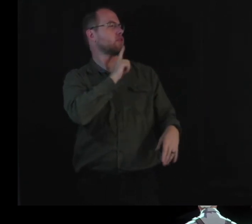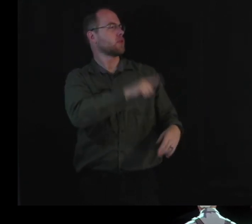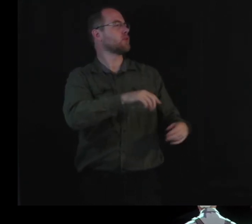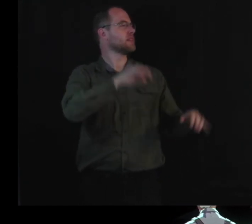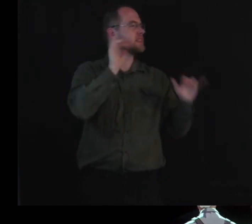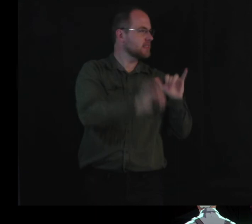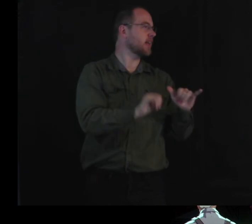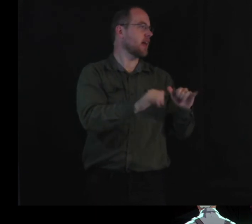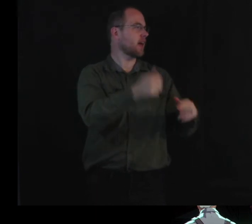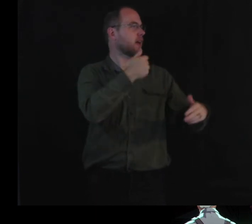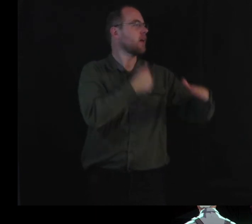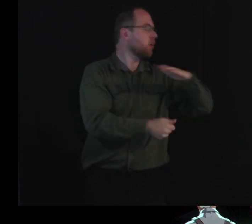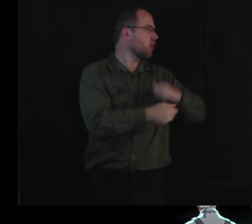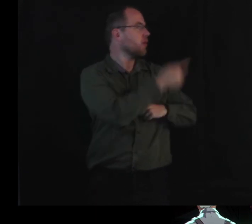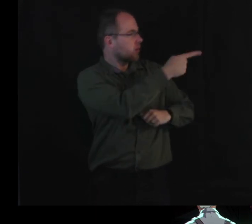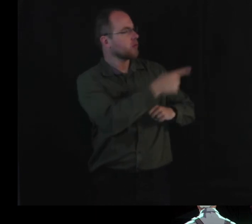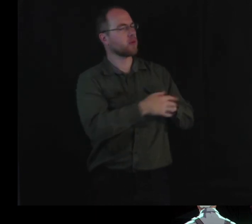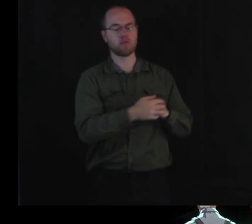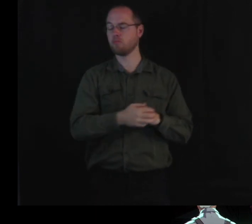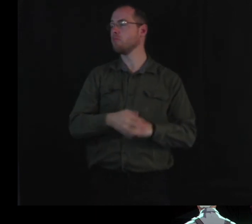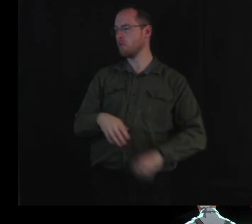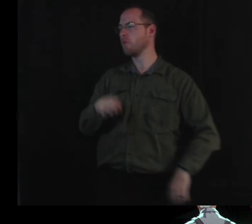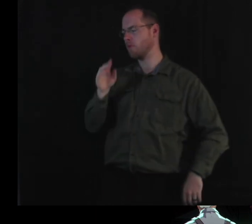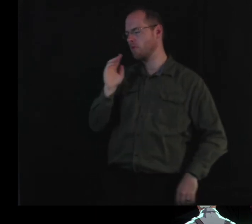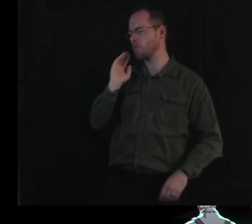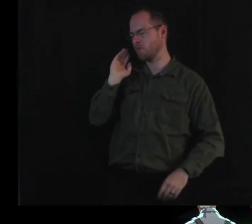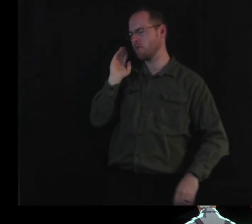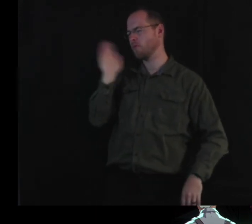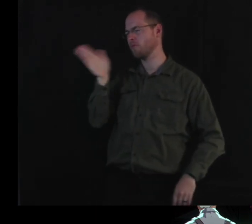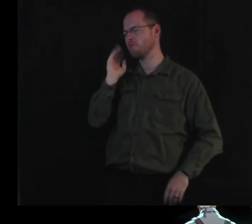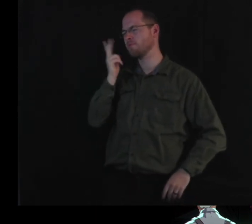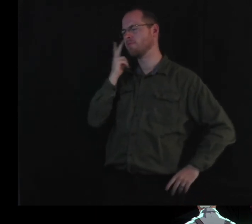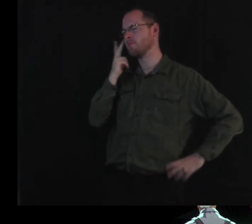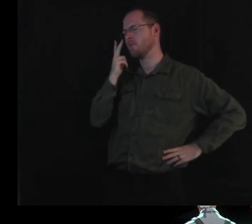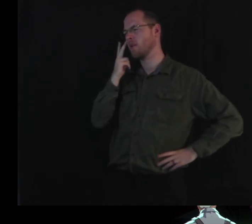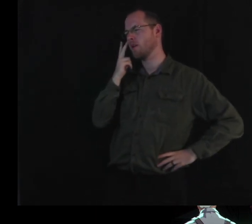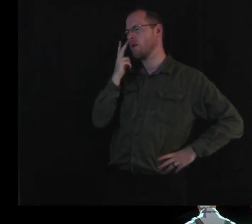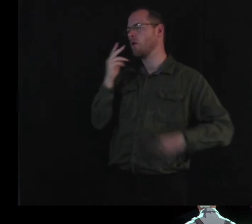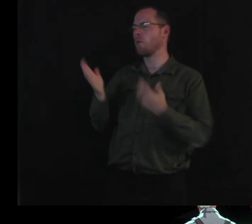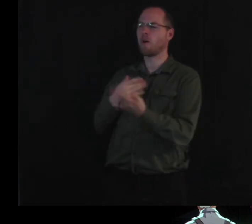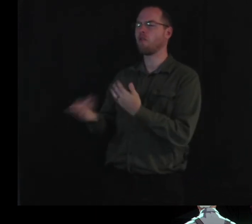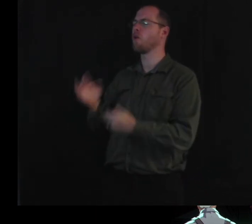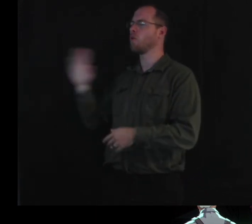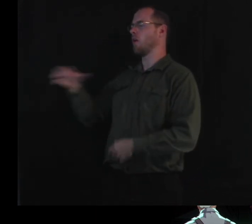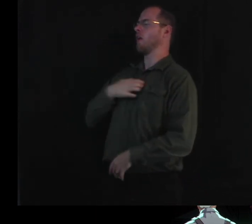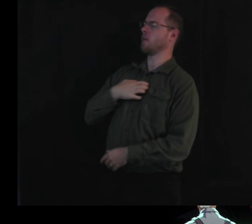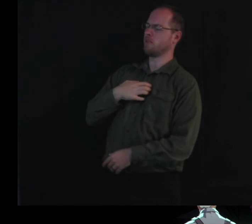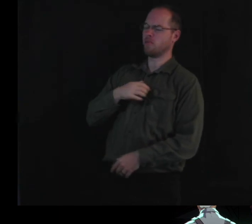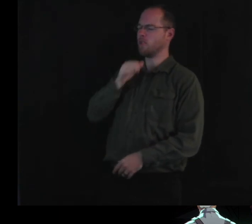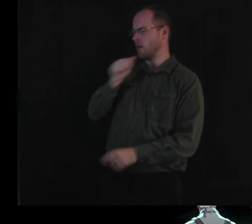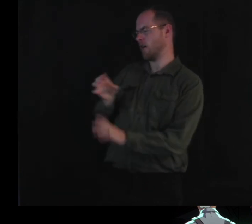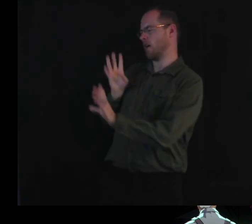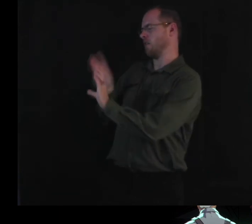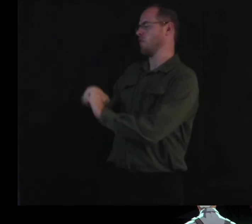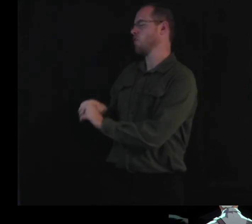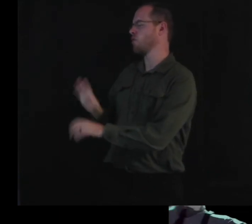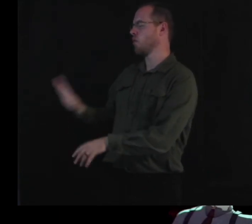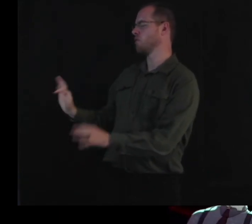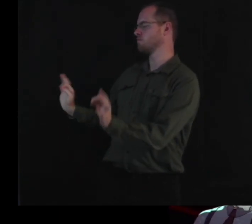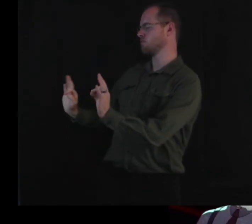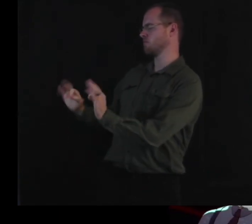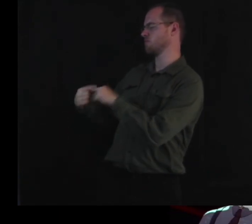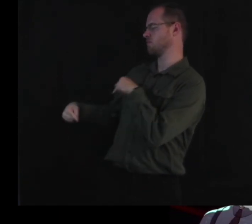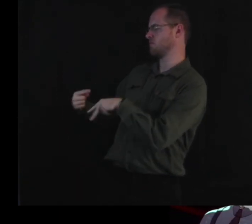yet to feel that, my friend. Whatever your grievances are, we play no part in your petty squabble with the High